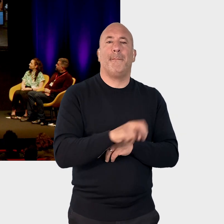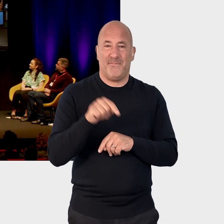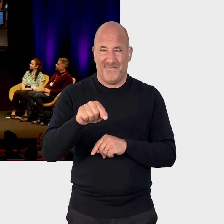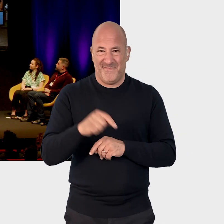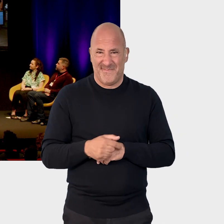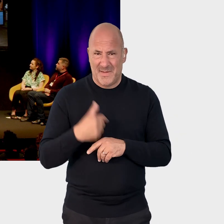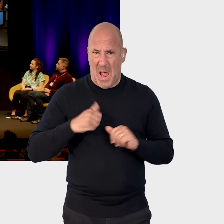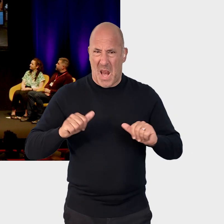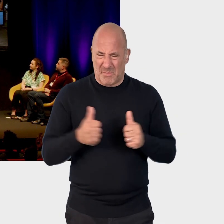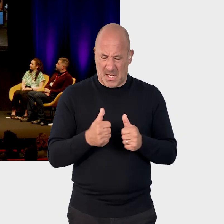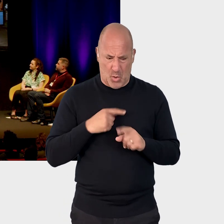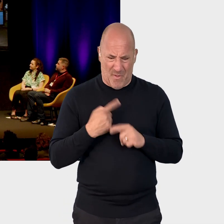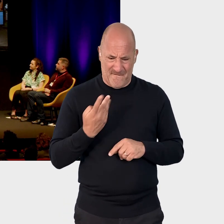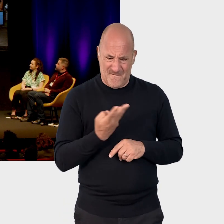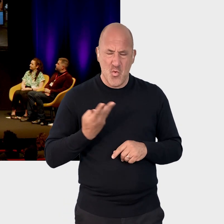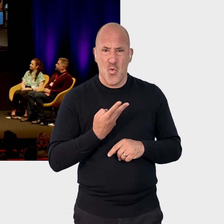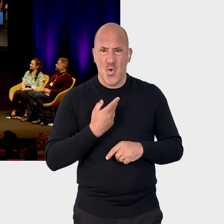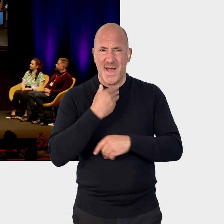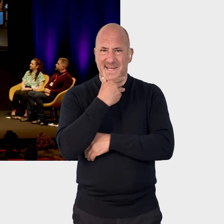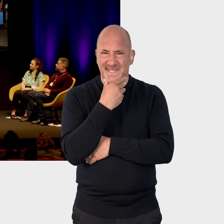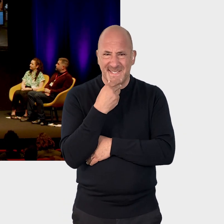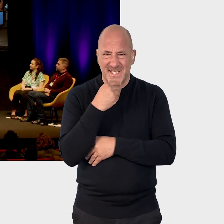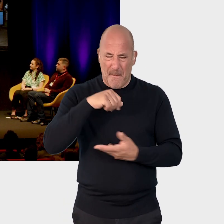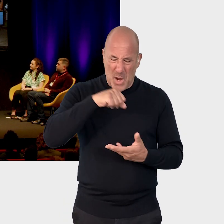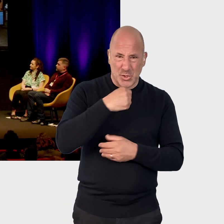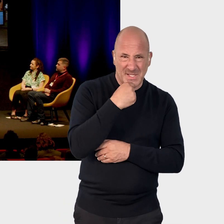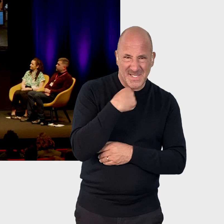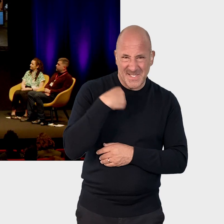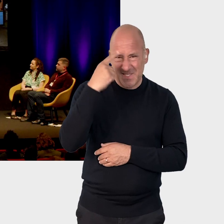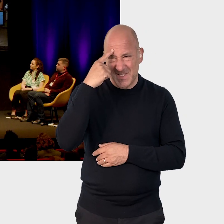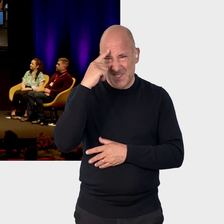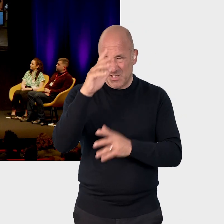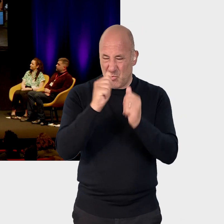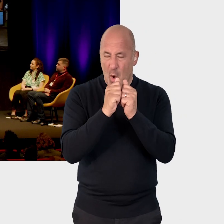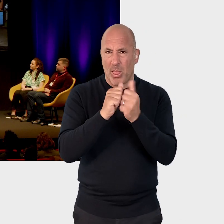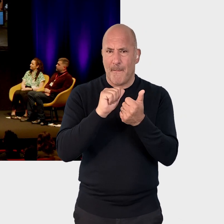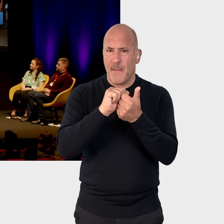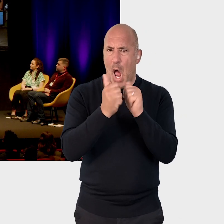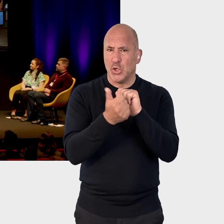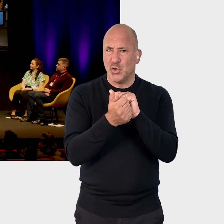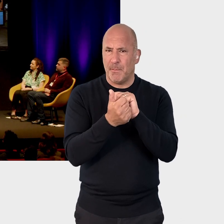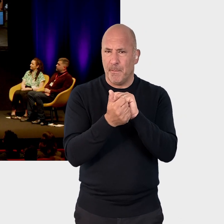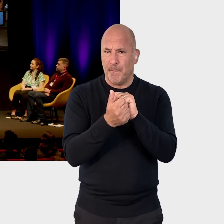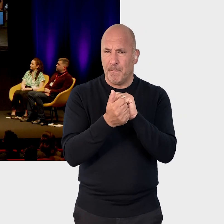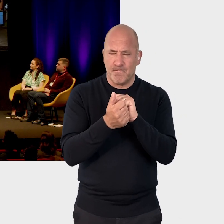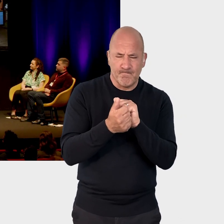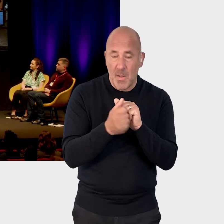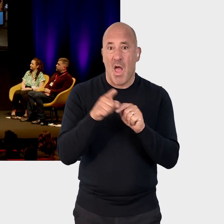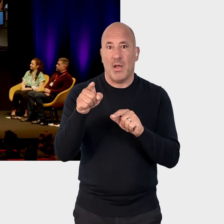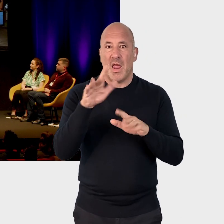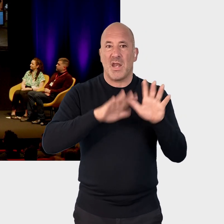So coming back to the art road trip, recognising our limitations as a team of 4 and our capacity and